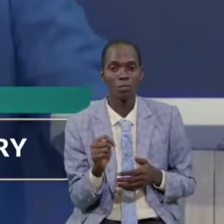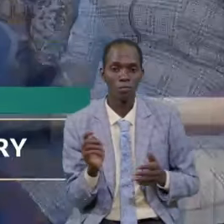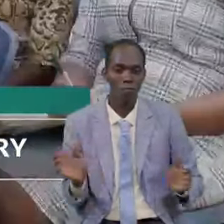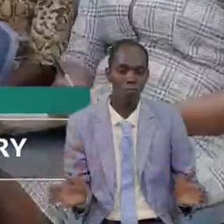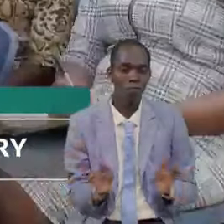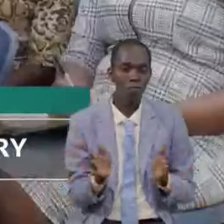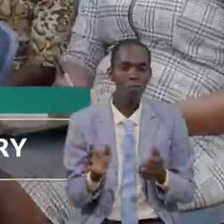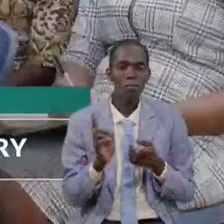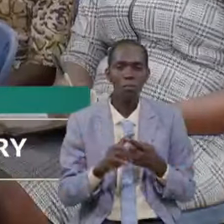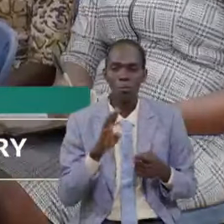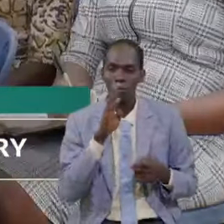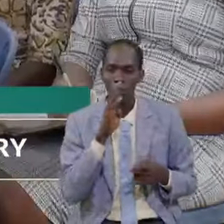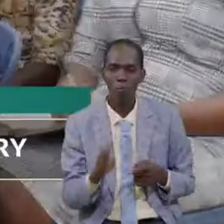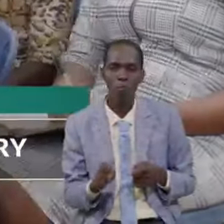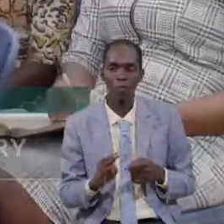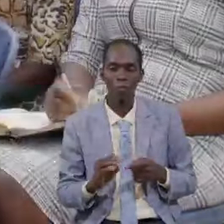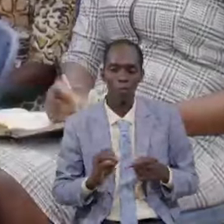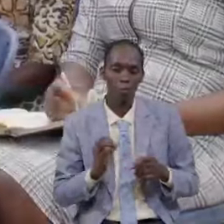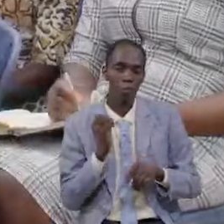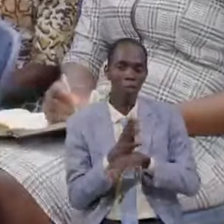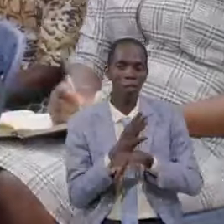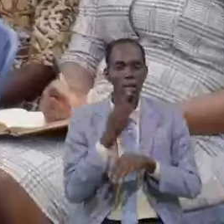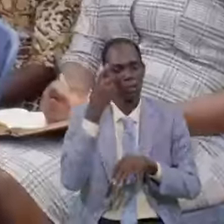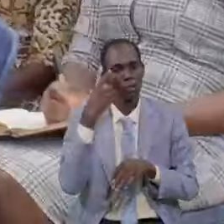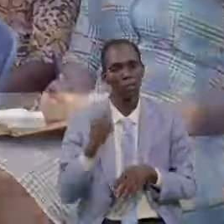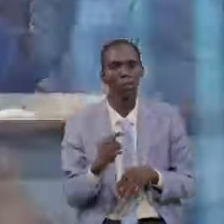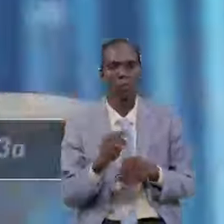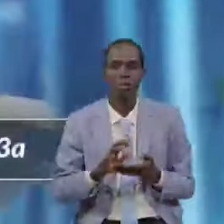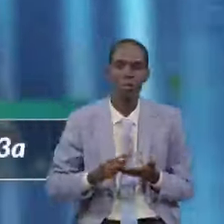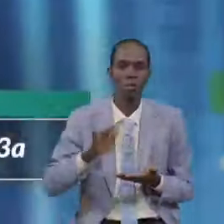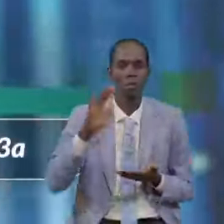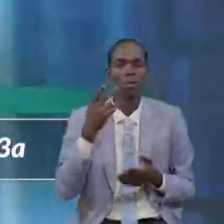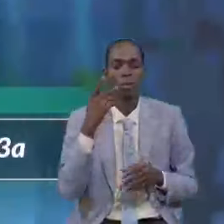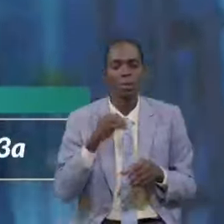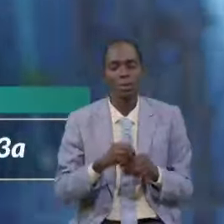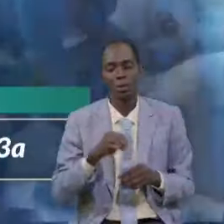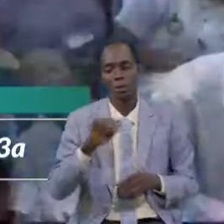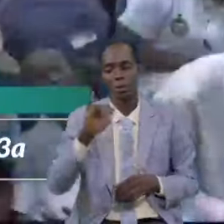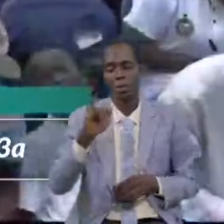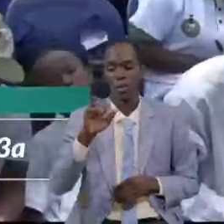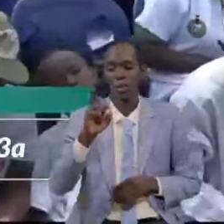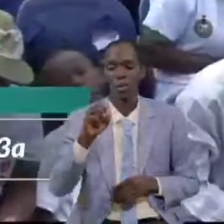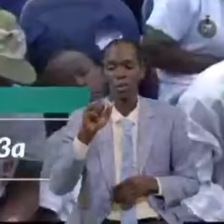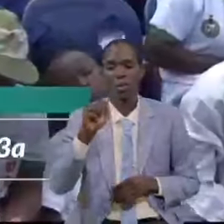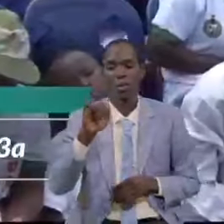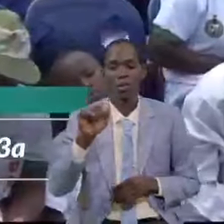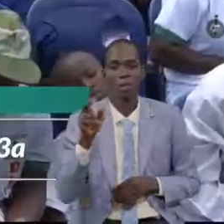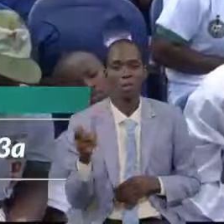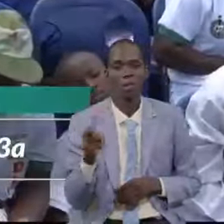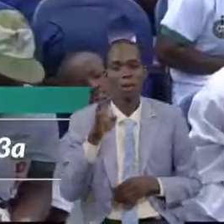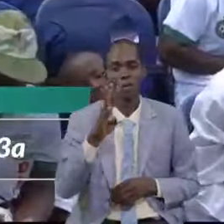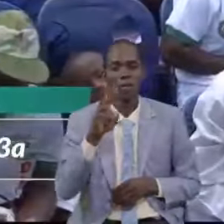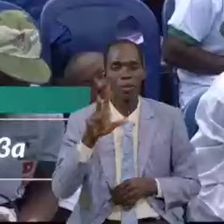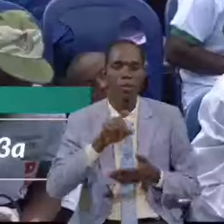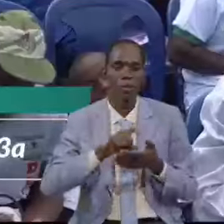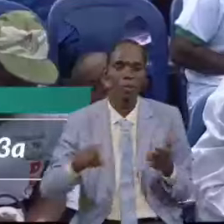glory. We're looking at Isaiah chapter 43, and I'm reading from verse 7. Isaiah chapter